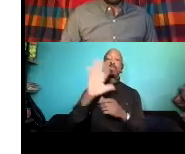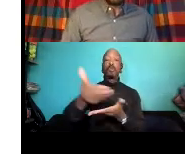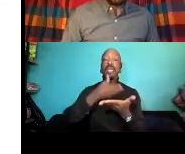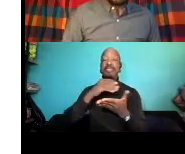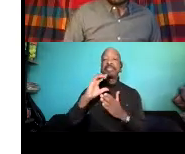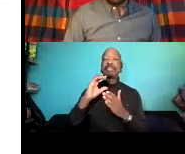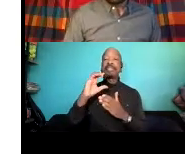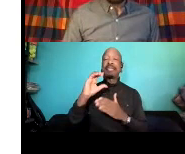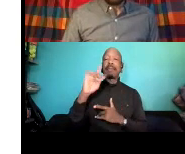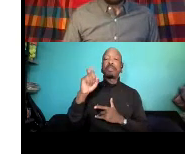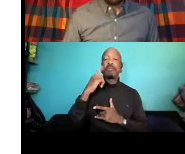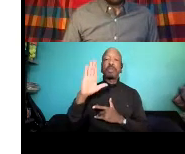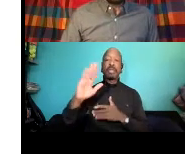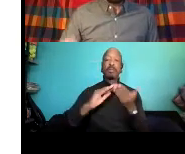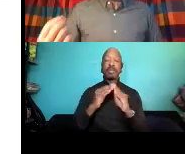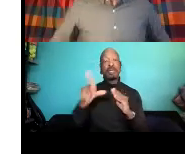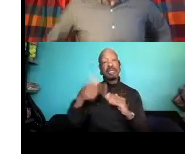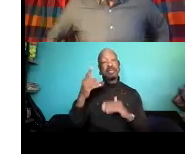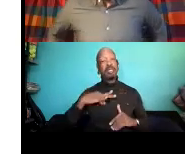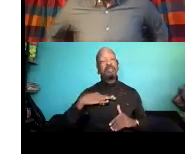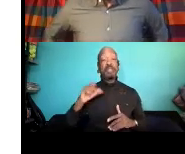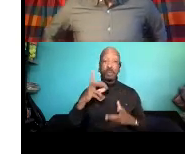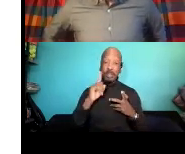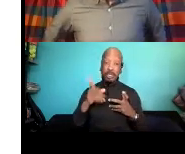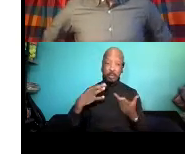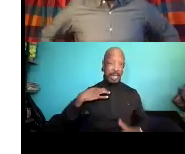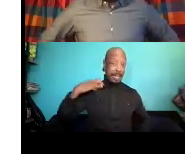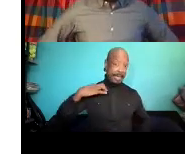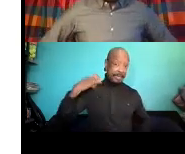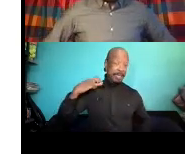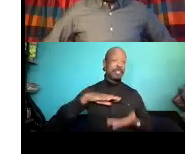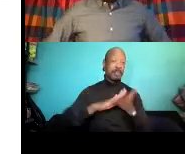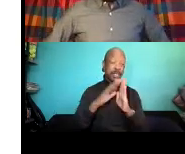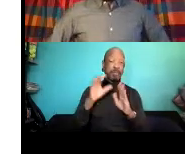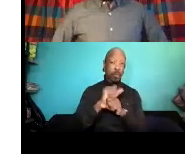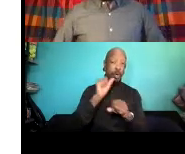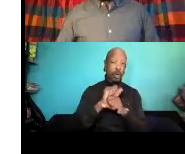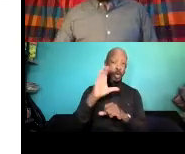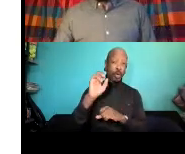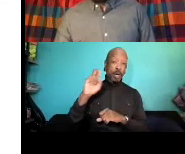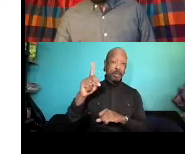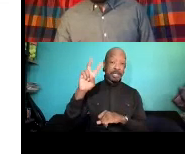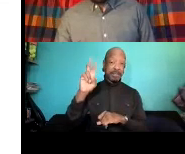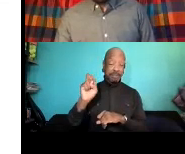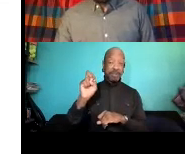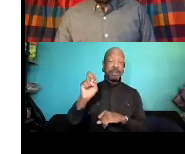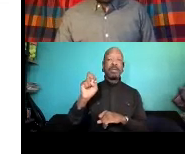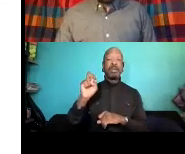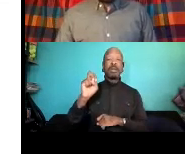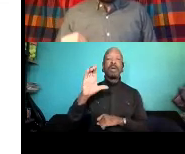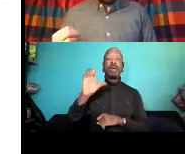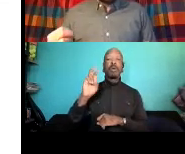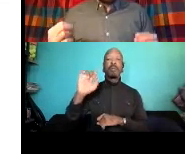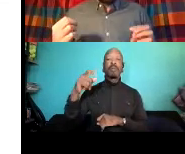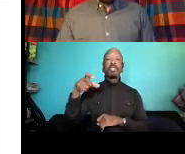community. And so another benefit, if you wanted to elect to be a worker cooperative corporation in California, is that